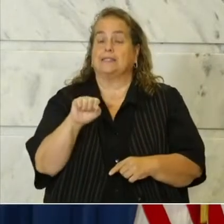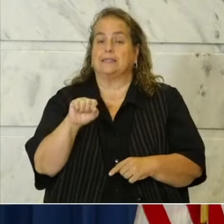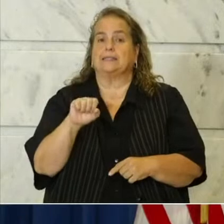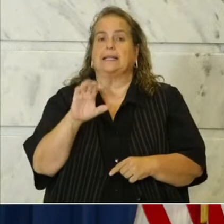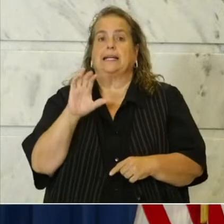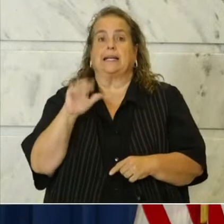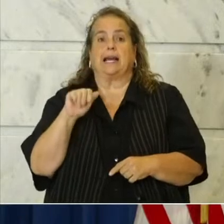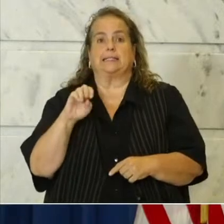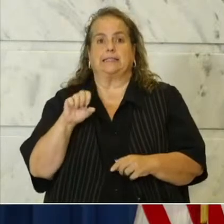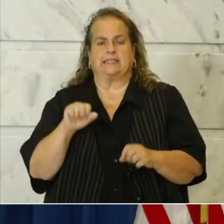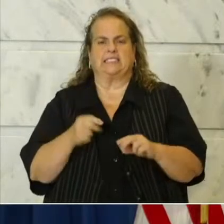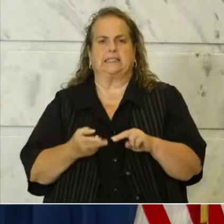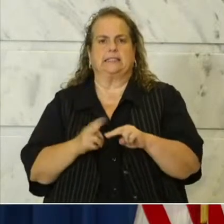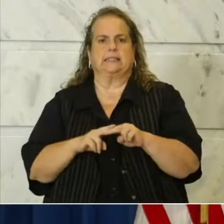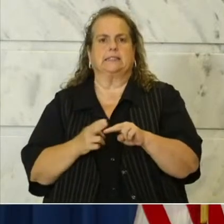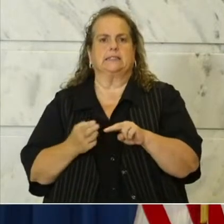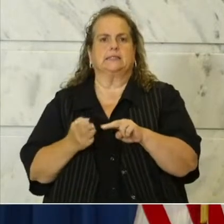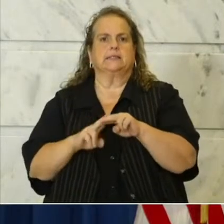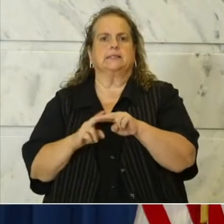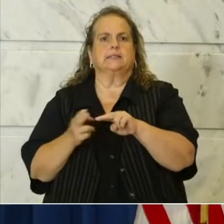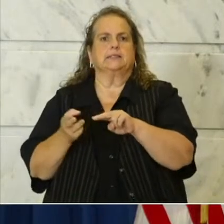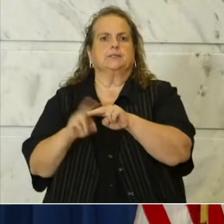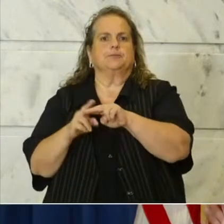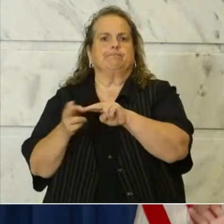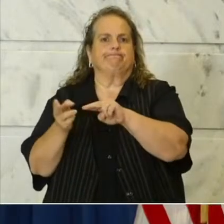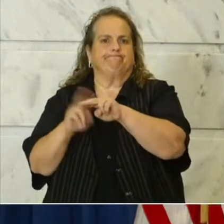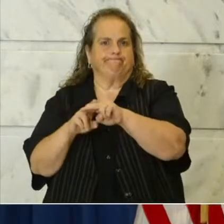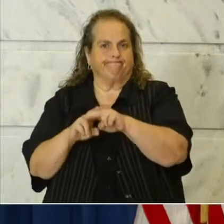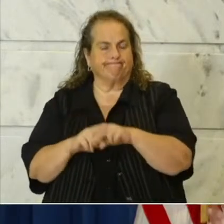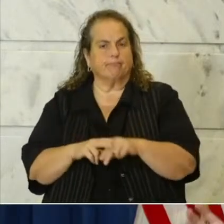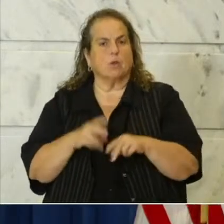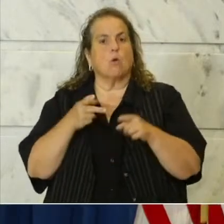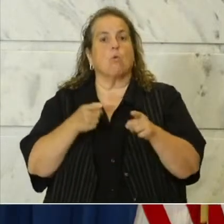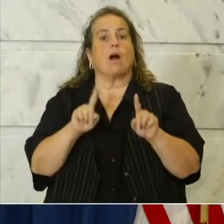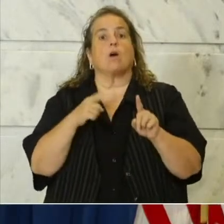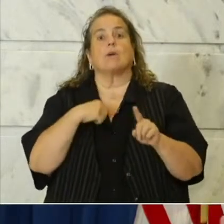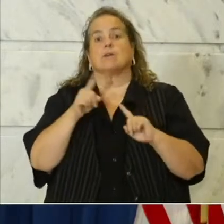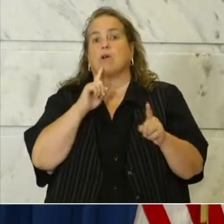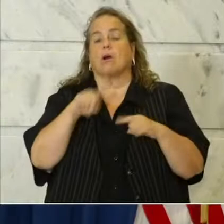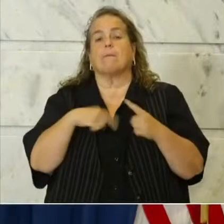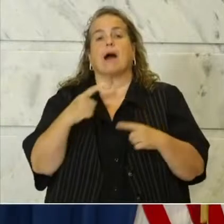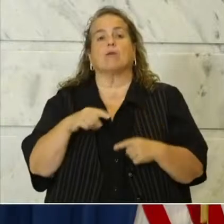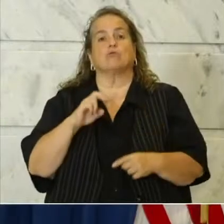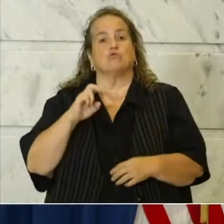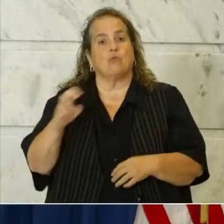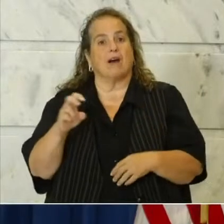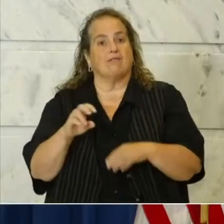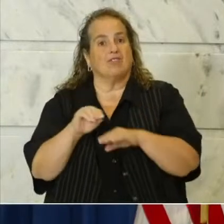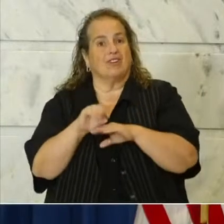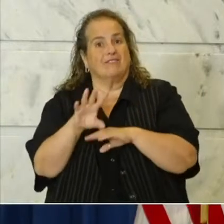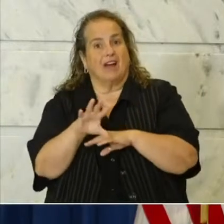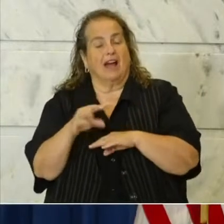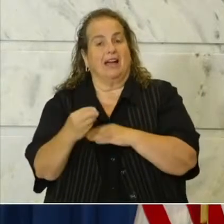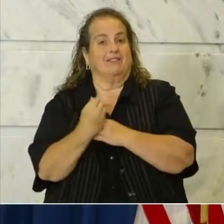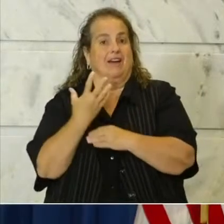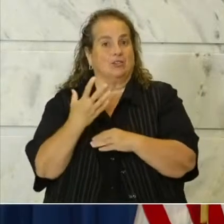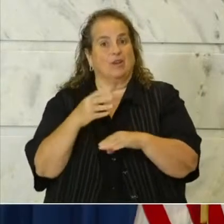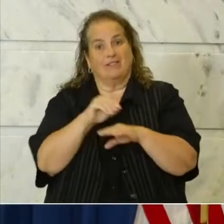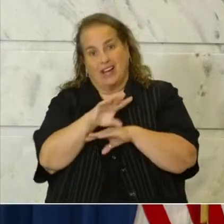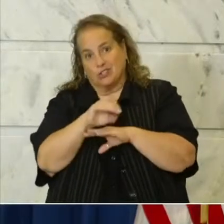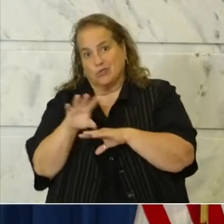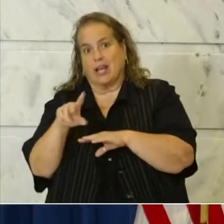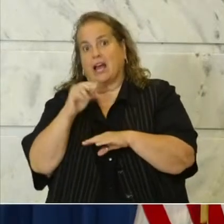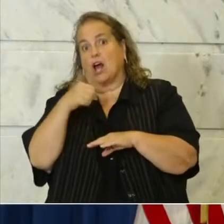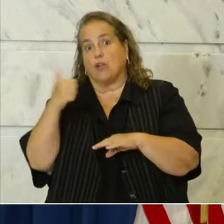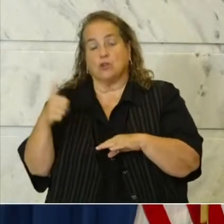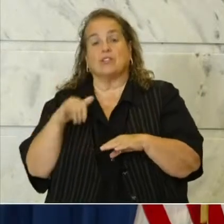to escalate, and while we'll talk about travel advisories and others, remember this is one country, and